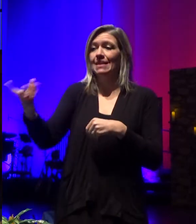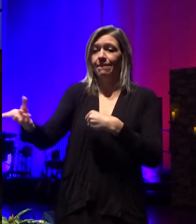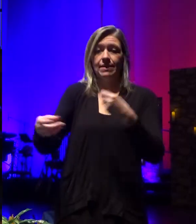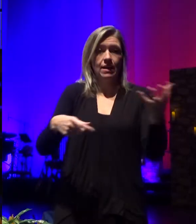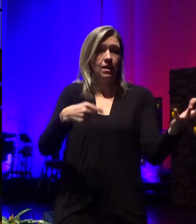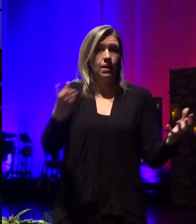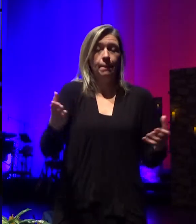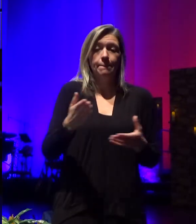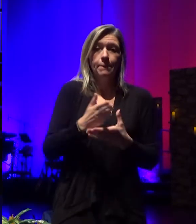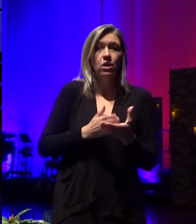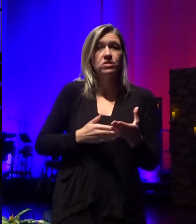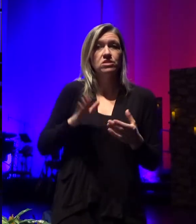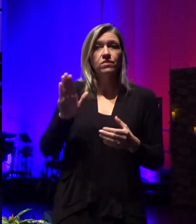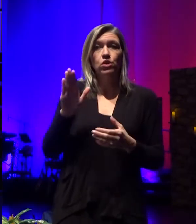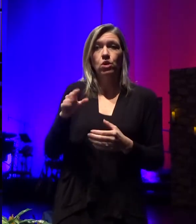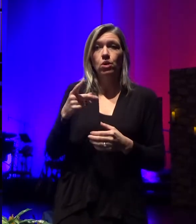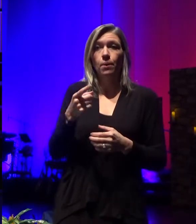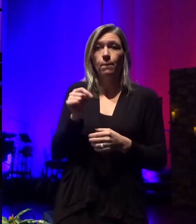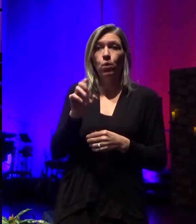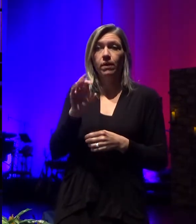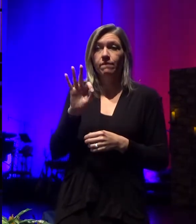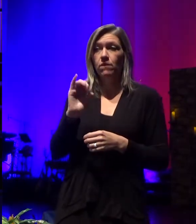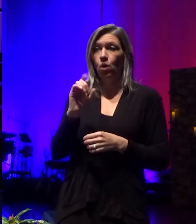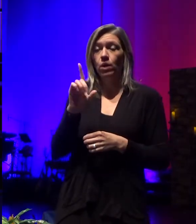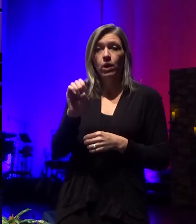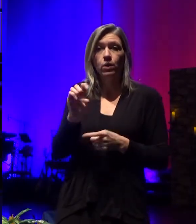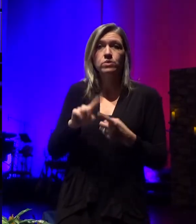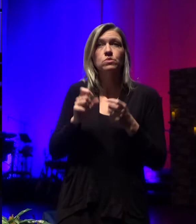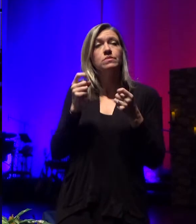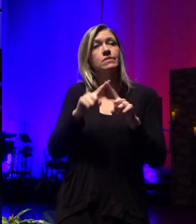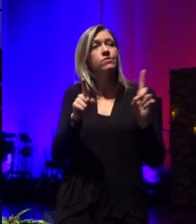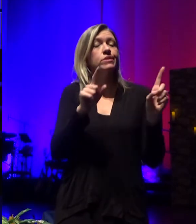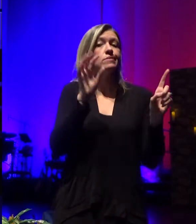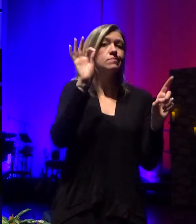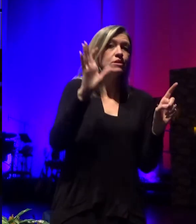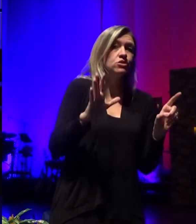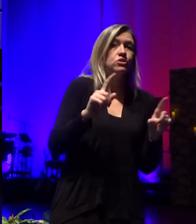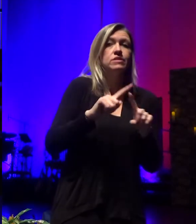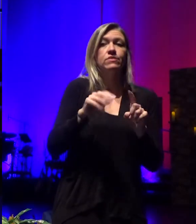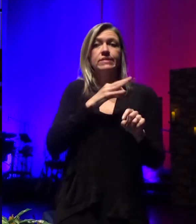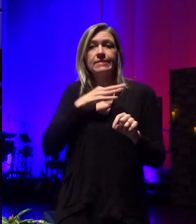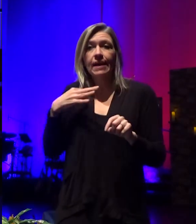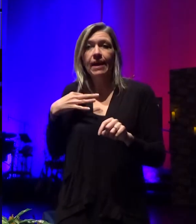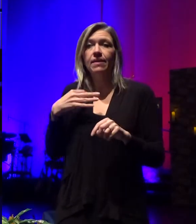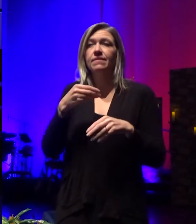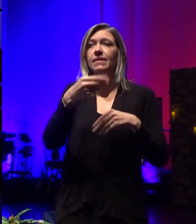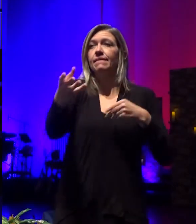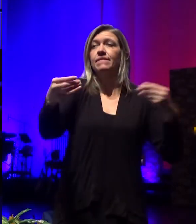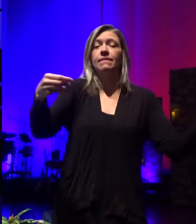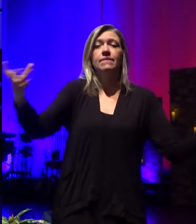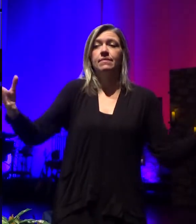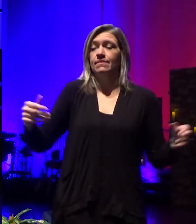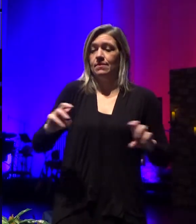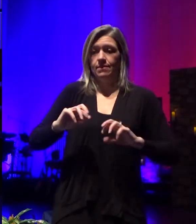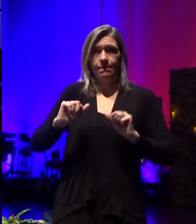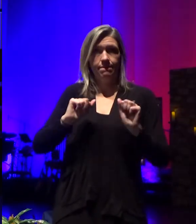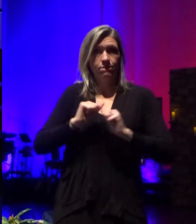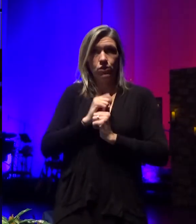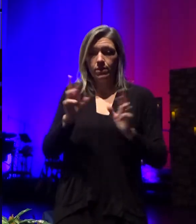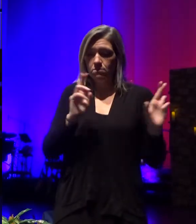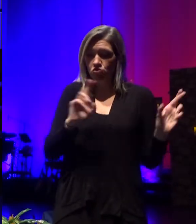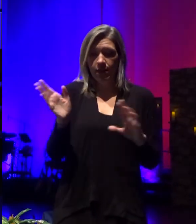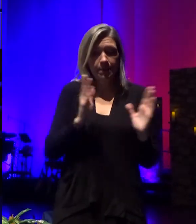aspects of her portfolio to various members of staff and ministers. And she was getting everything ready. And then one